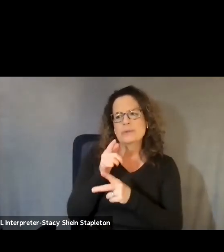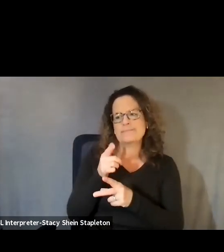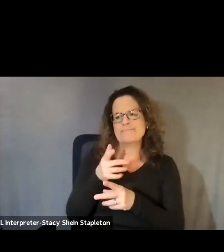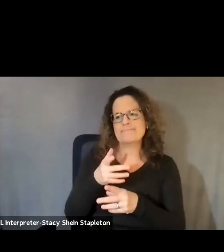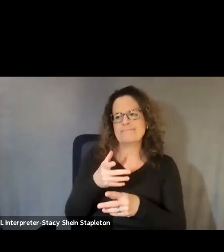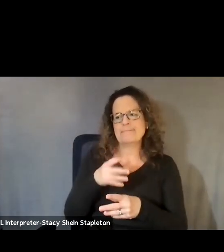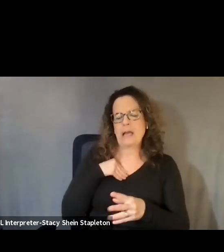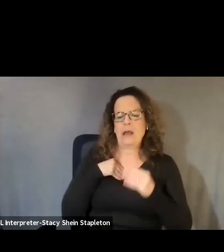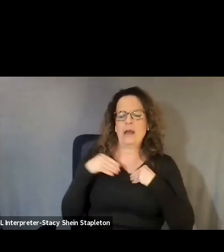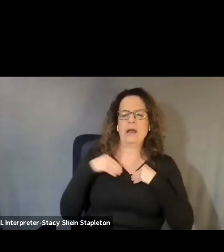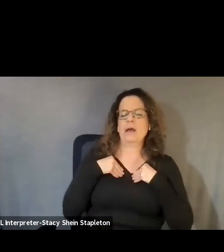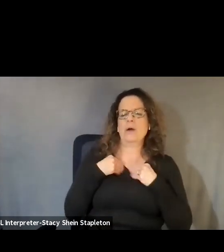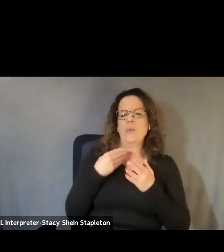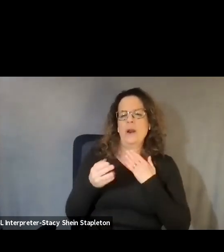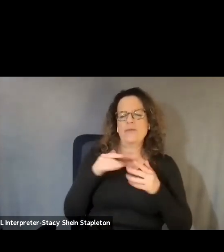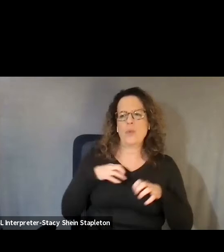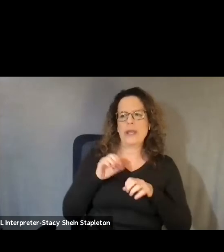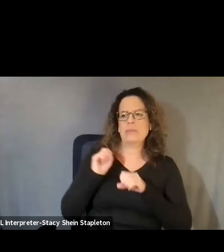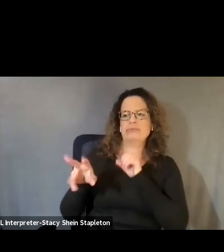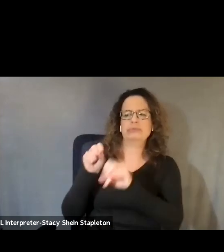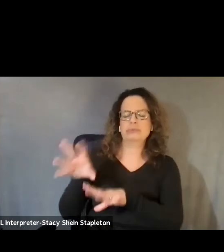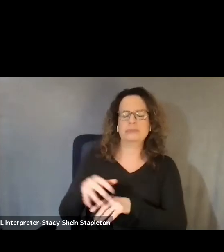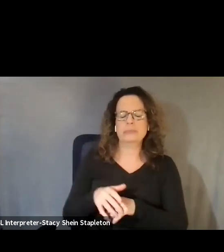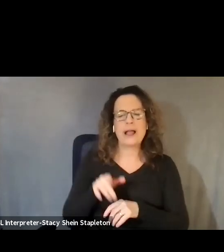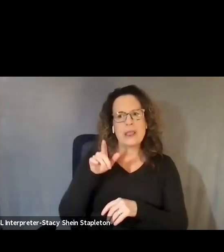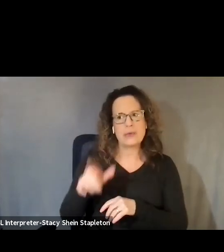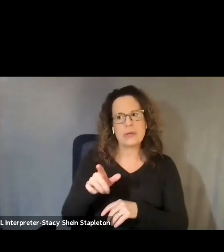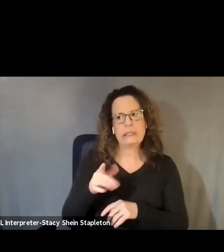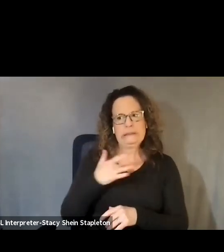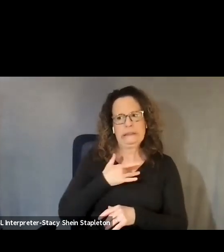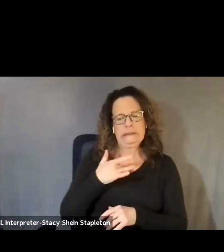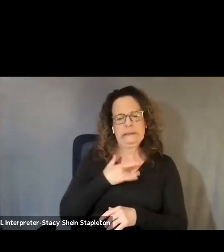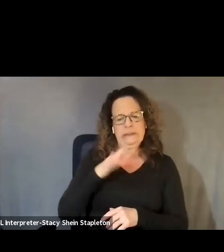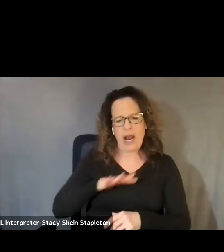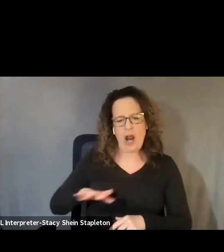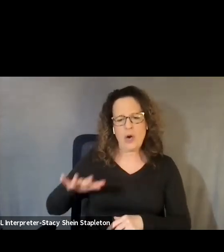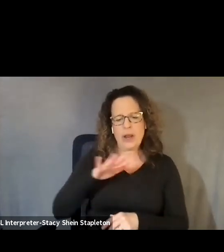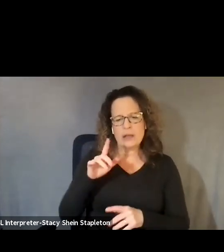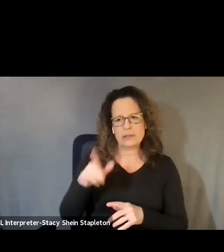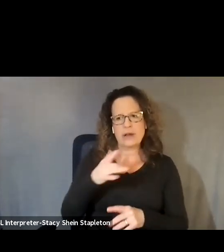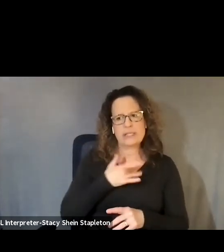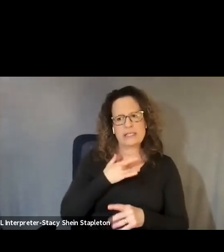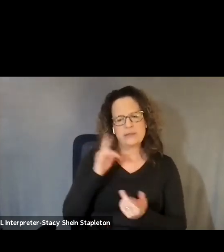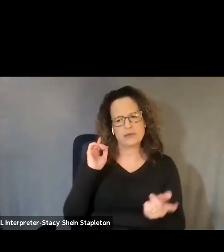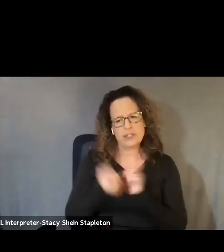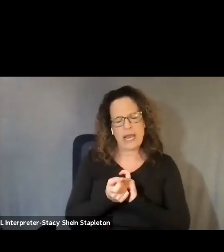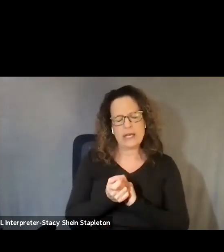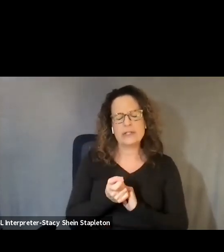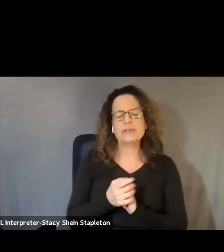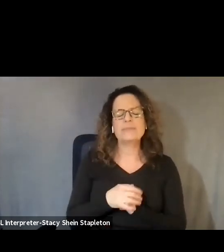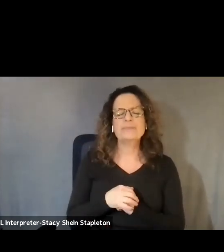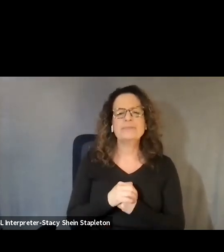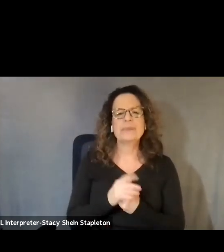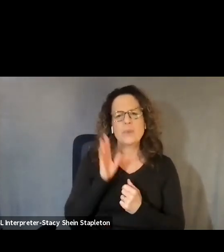at them very well. They are enormously sensitive to change. And we'll talk about some of